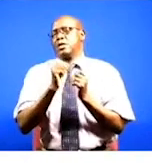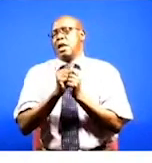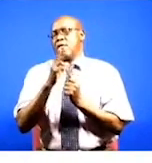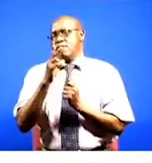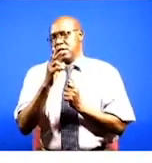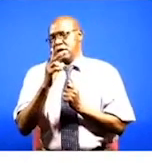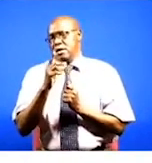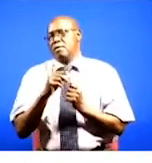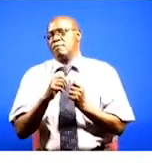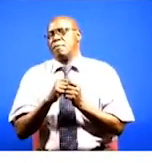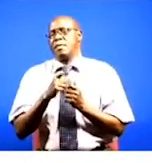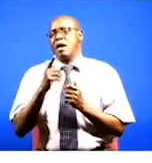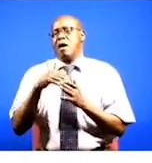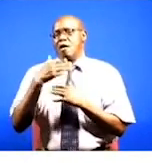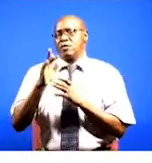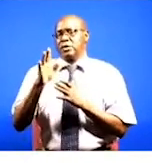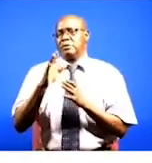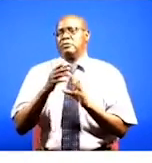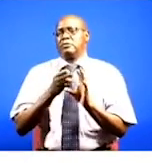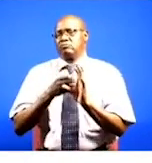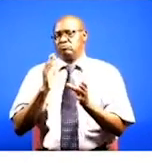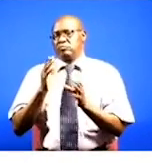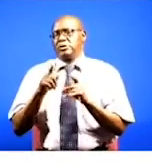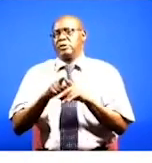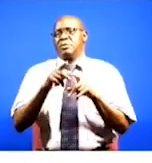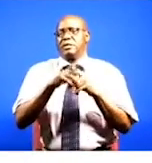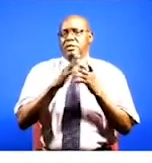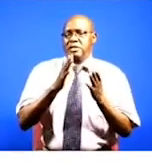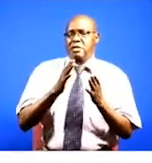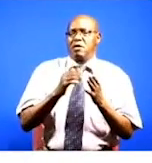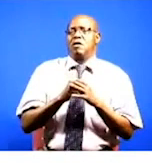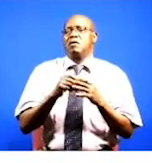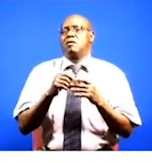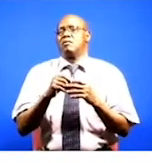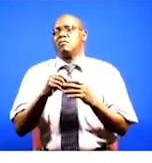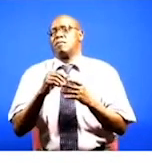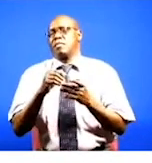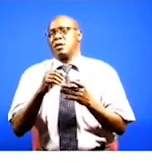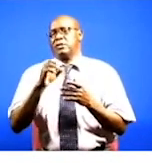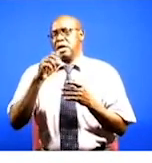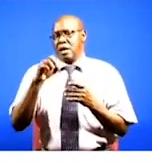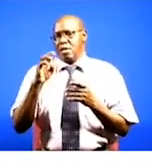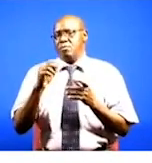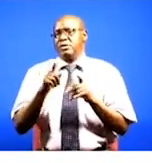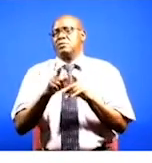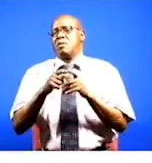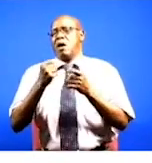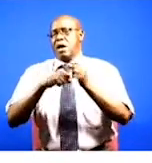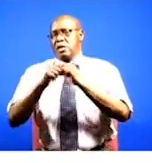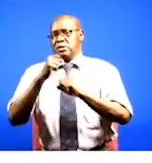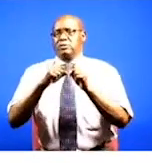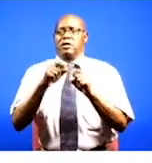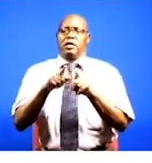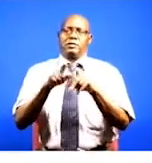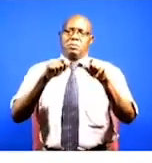3 years. After Manduku's resignation, engineer Rashid Salim and Ambassador John Mwangemi served as acting managing directors for the Kenya